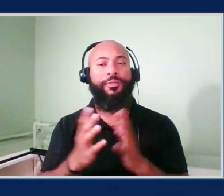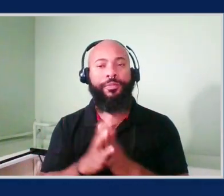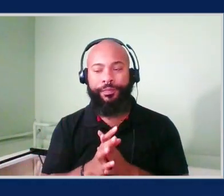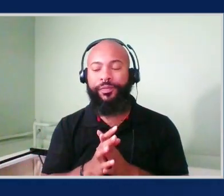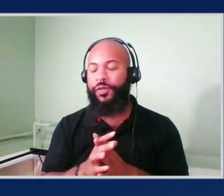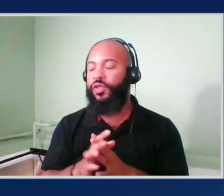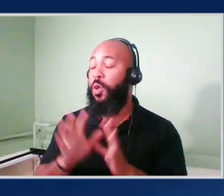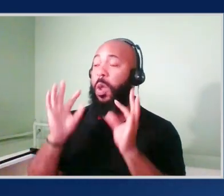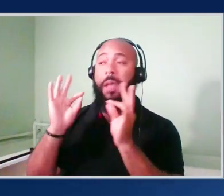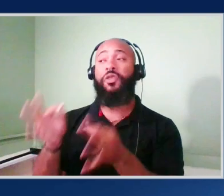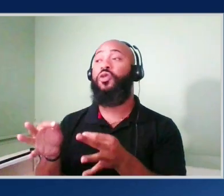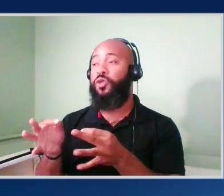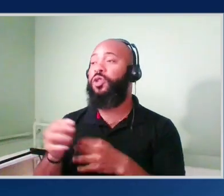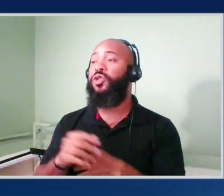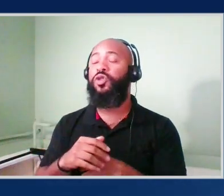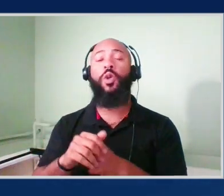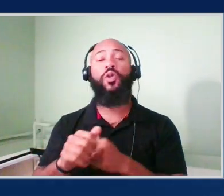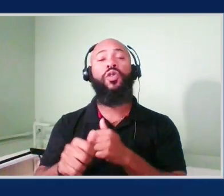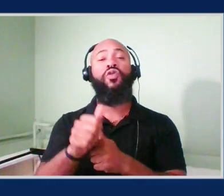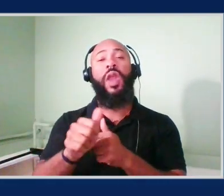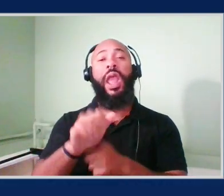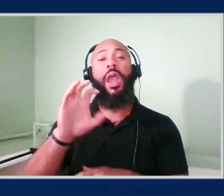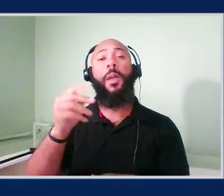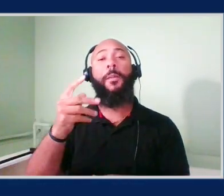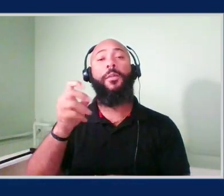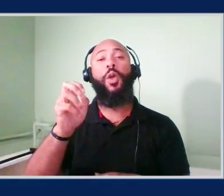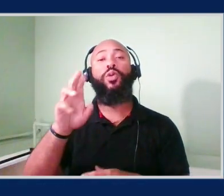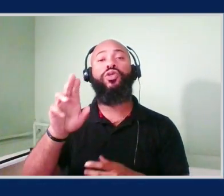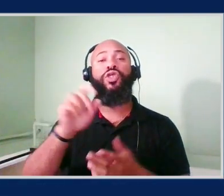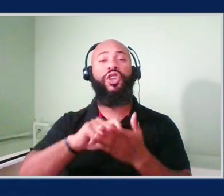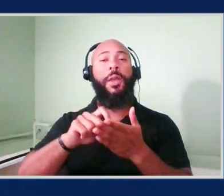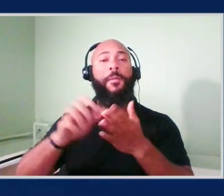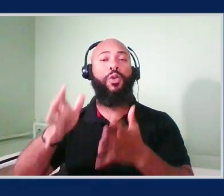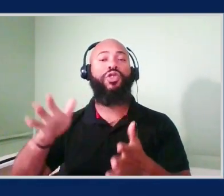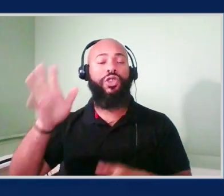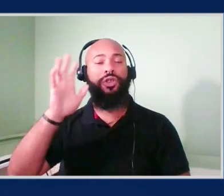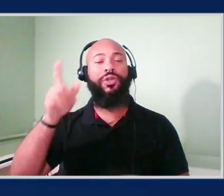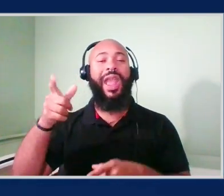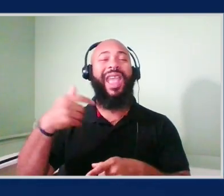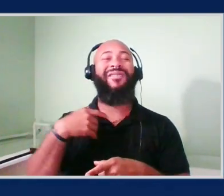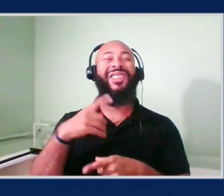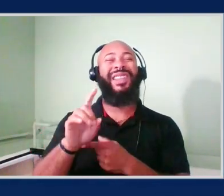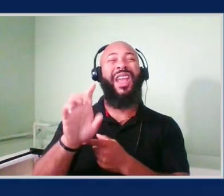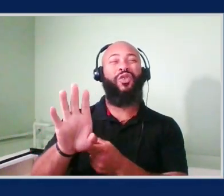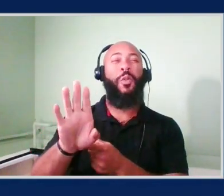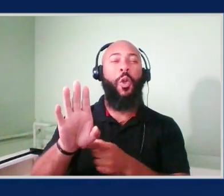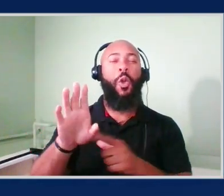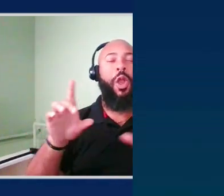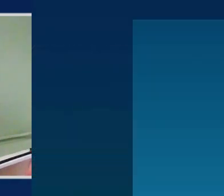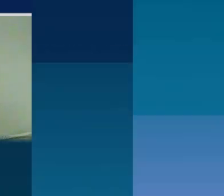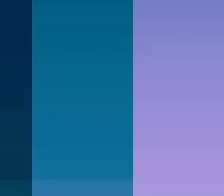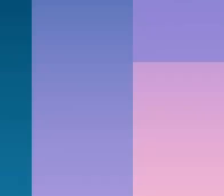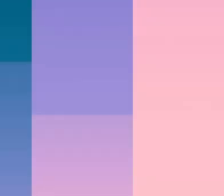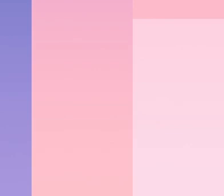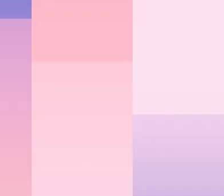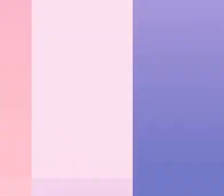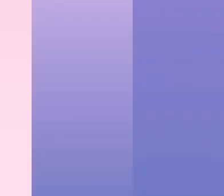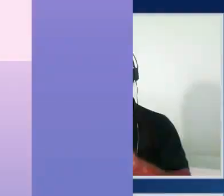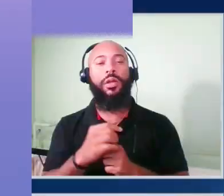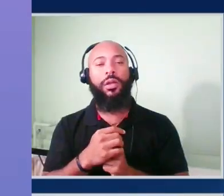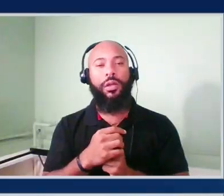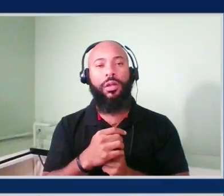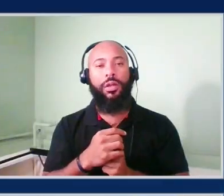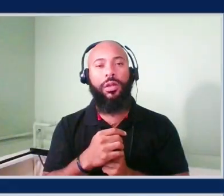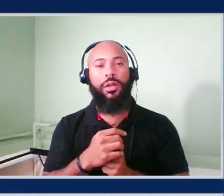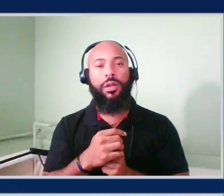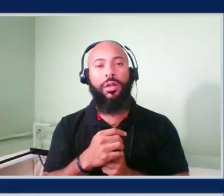on Threat Composer is there's a dashboard there. So at the so